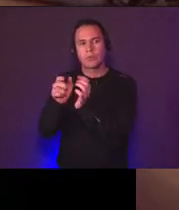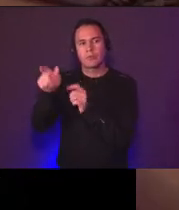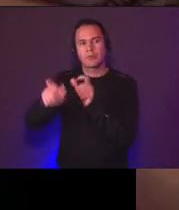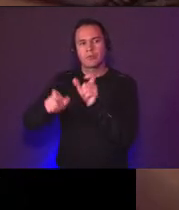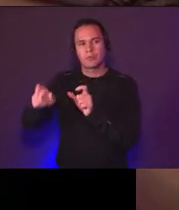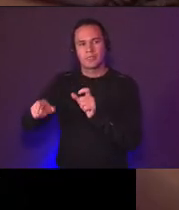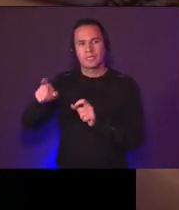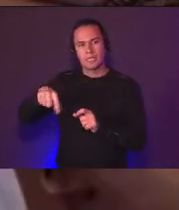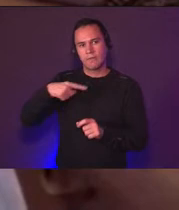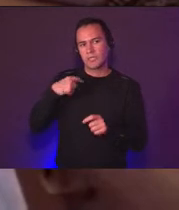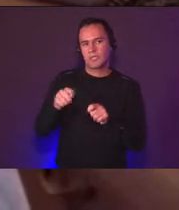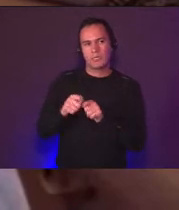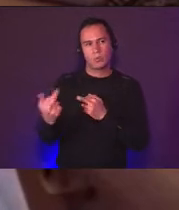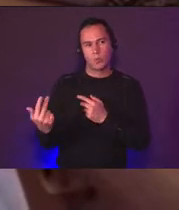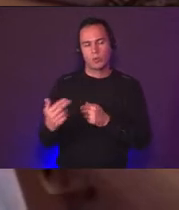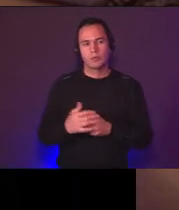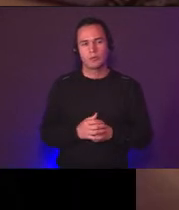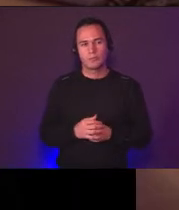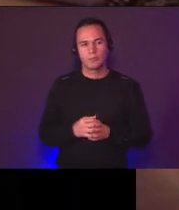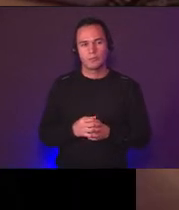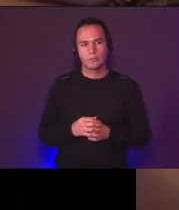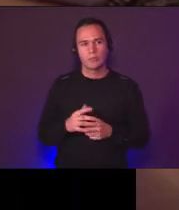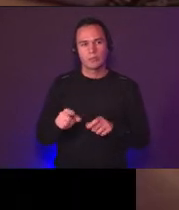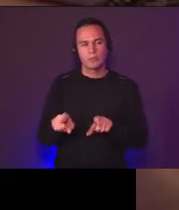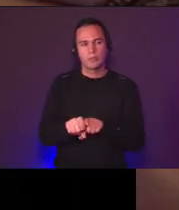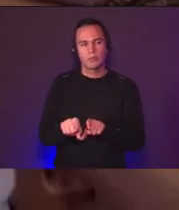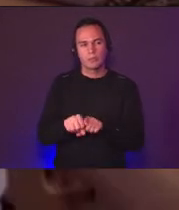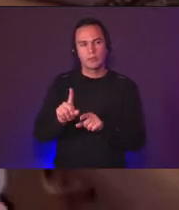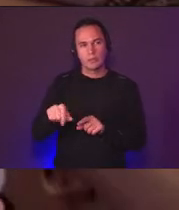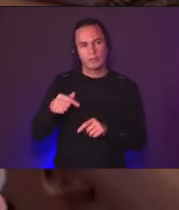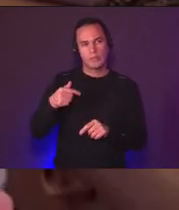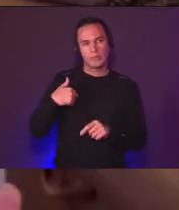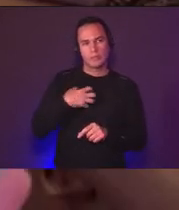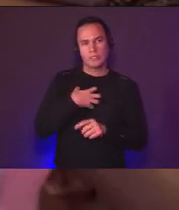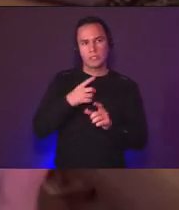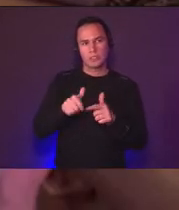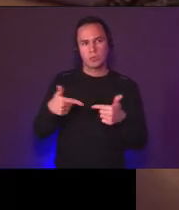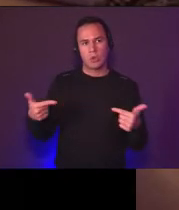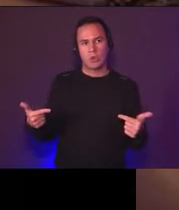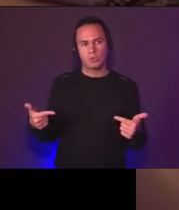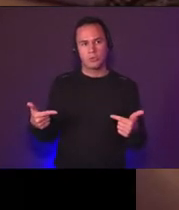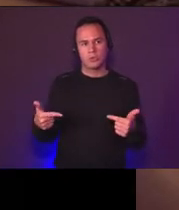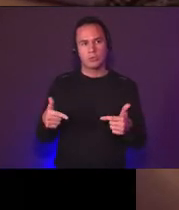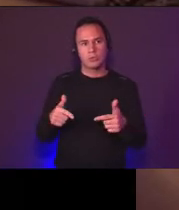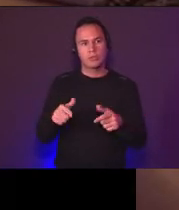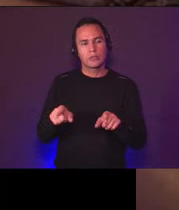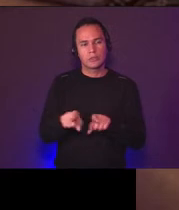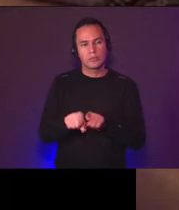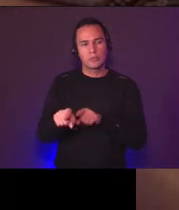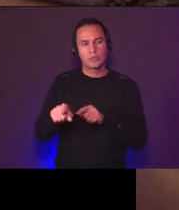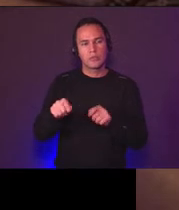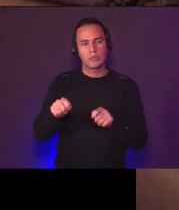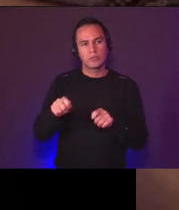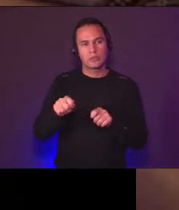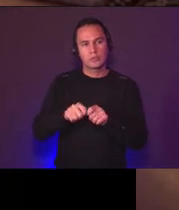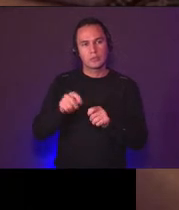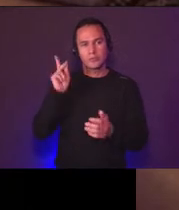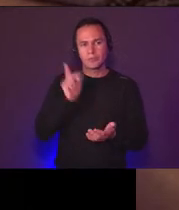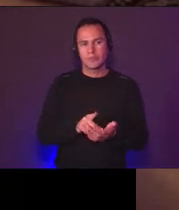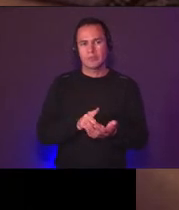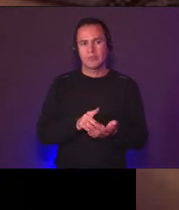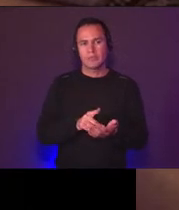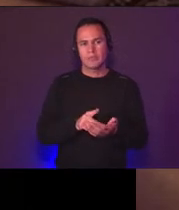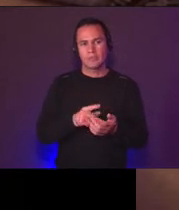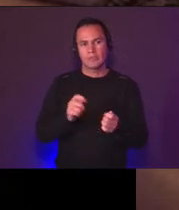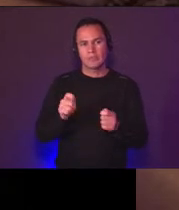the way I do. And I was lucky enough to actually get to go to one of the